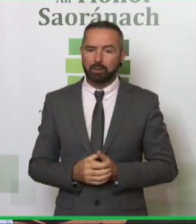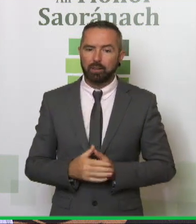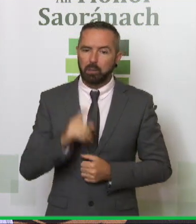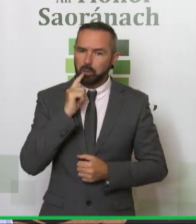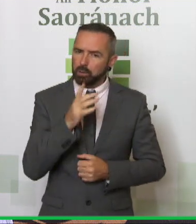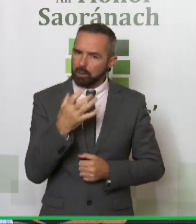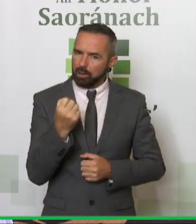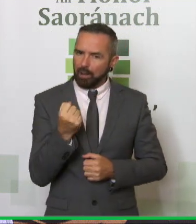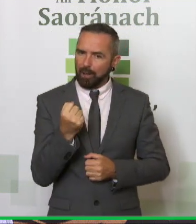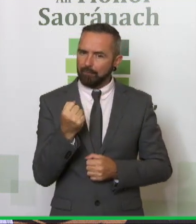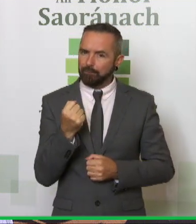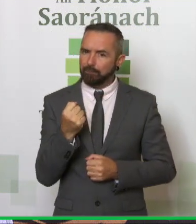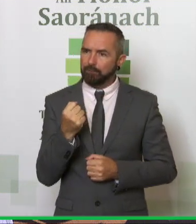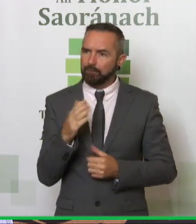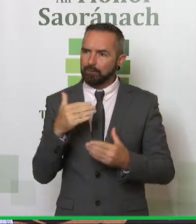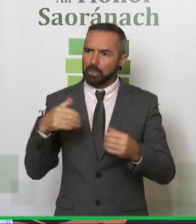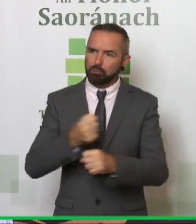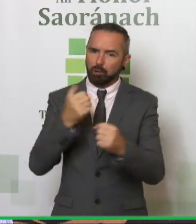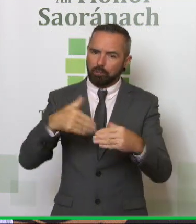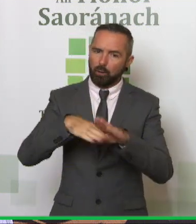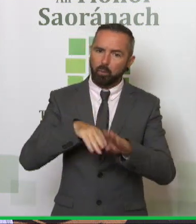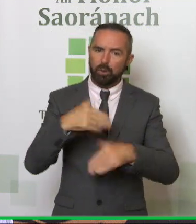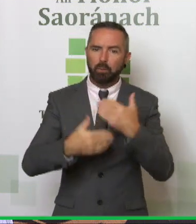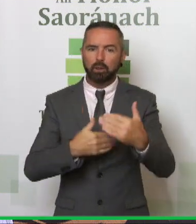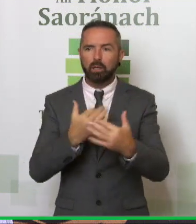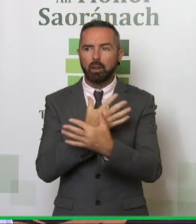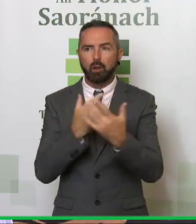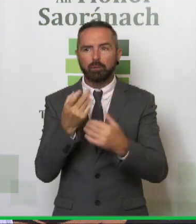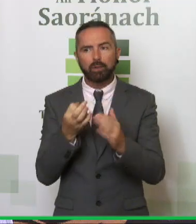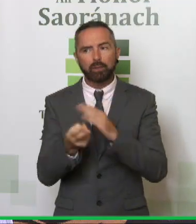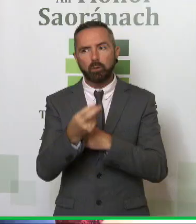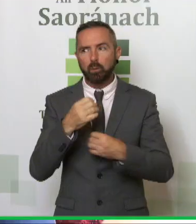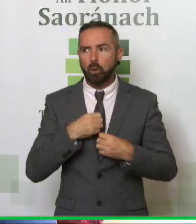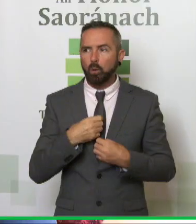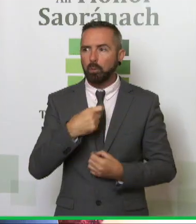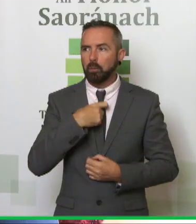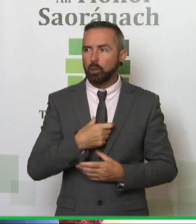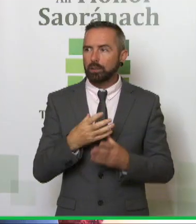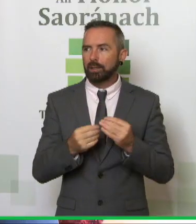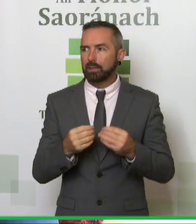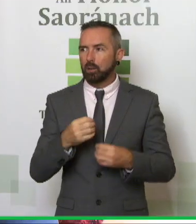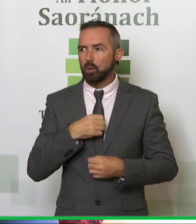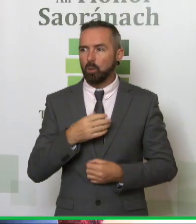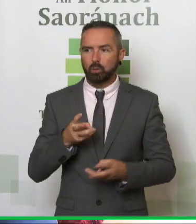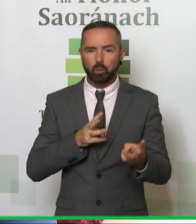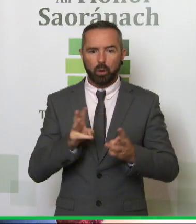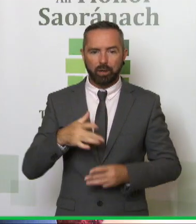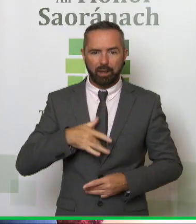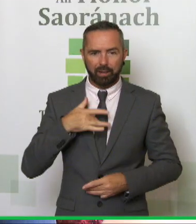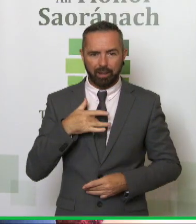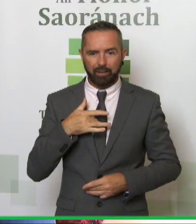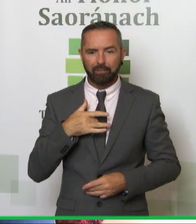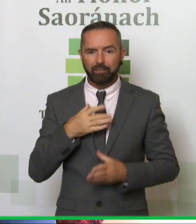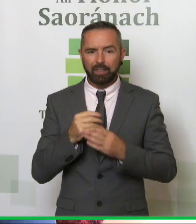you've had brought. I know in the process of the 7 months as well, many of you have sacrificed things in your own personal lives or things in your work life as well, whether